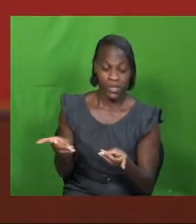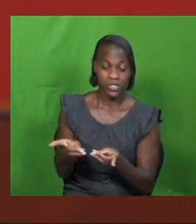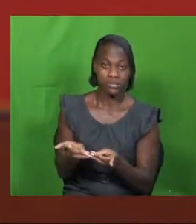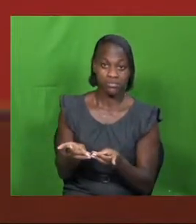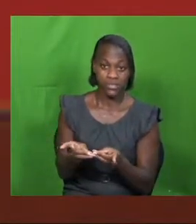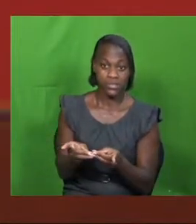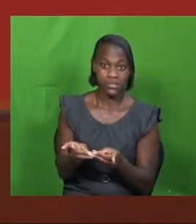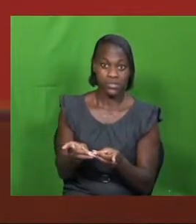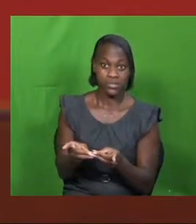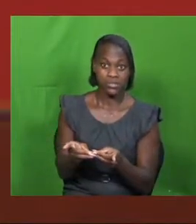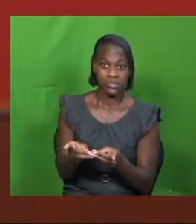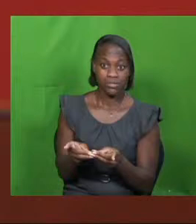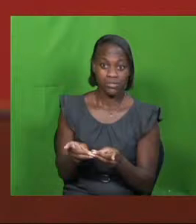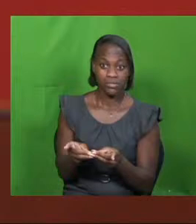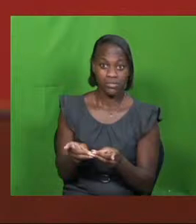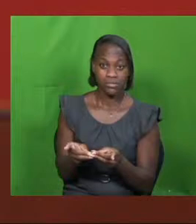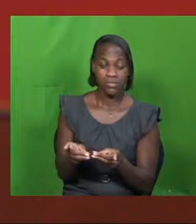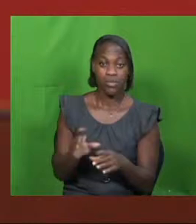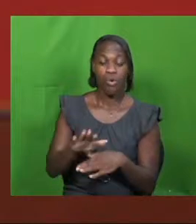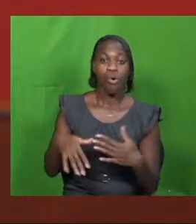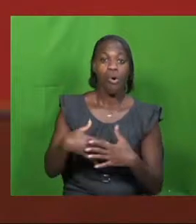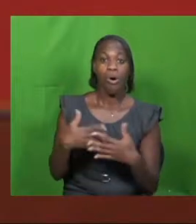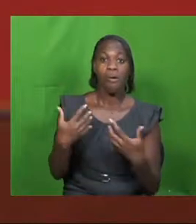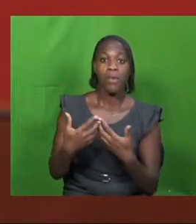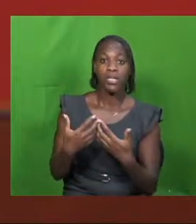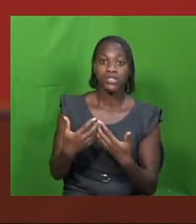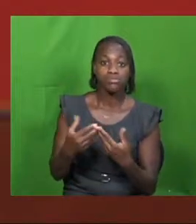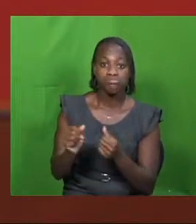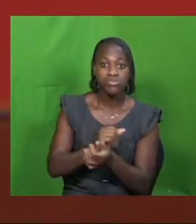Almost all our machines are down except one.